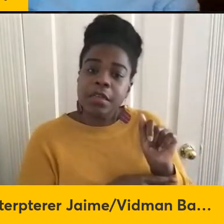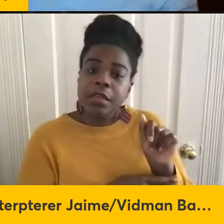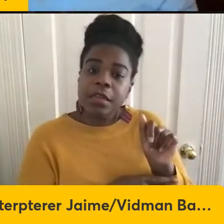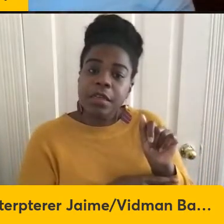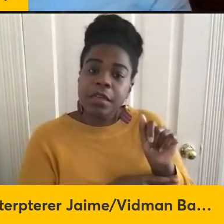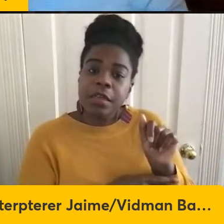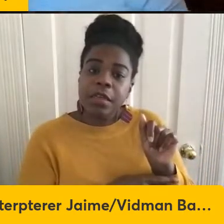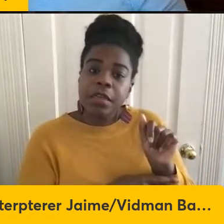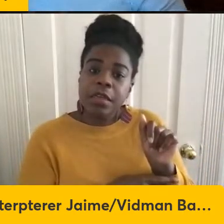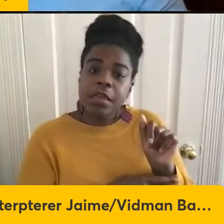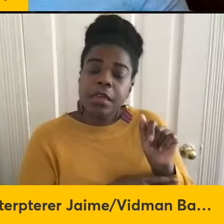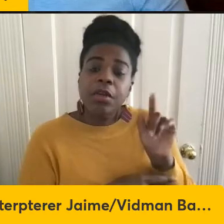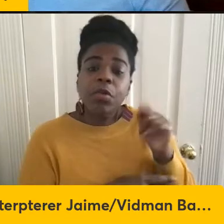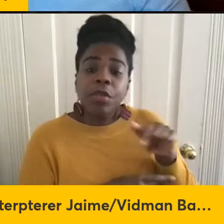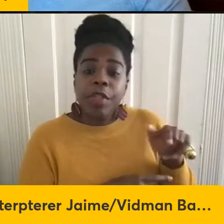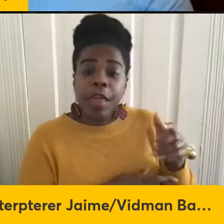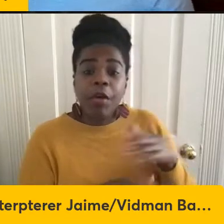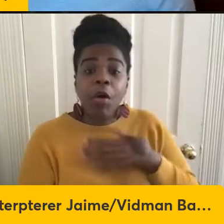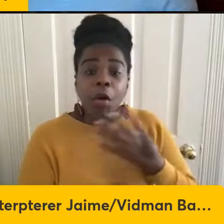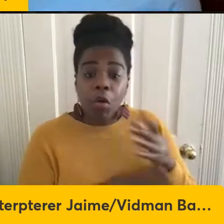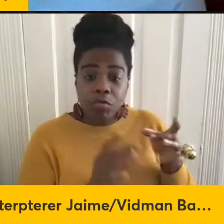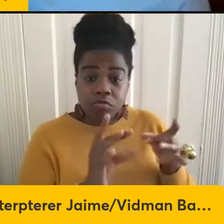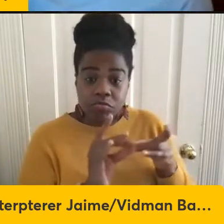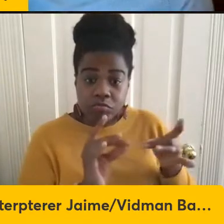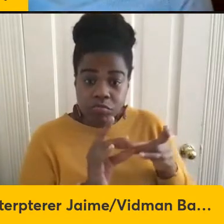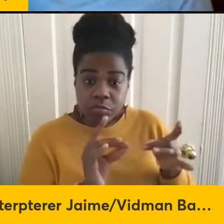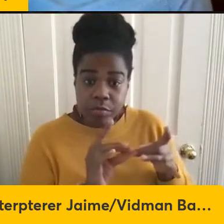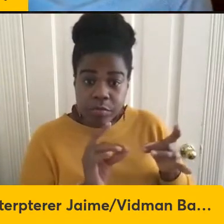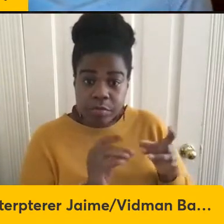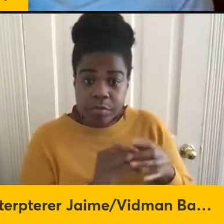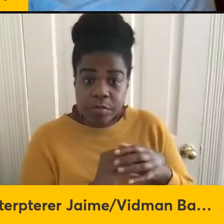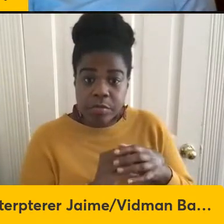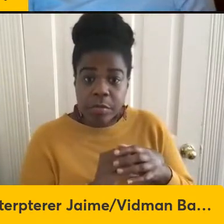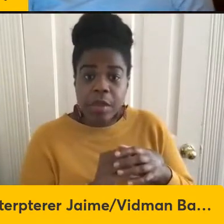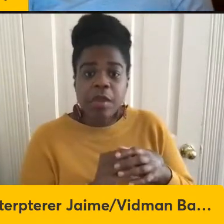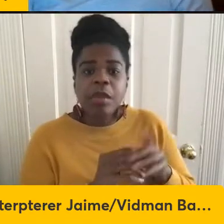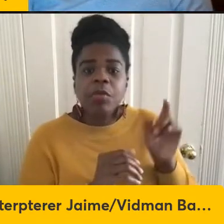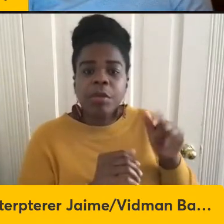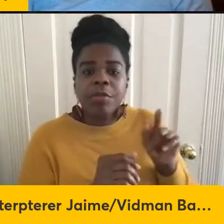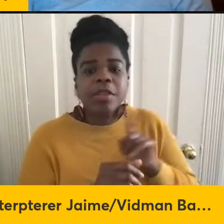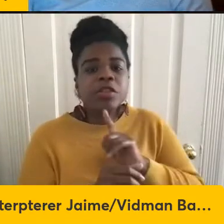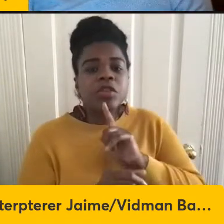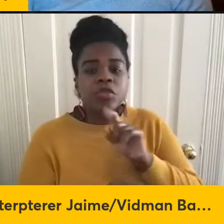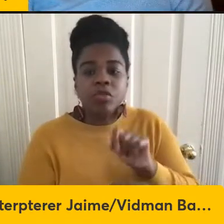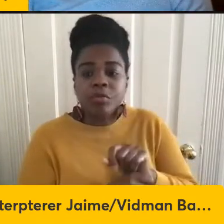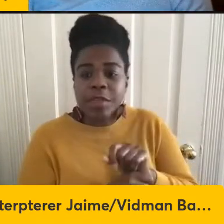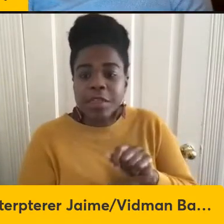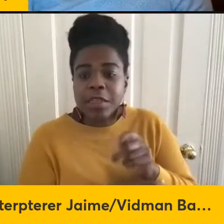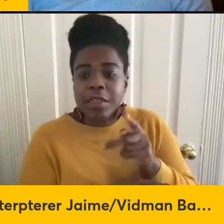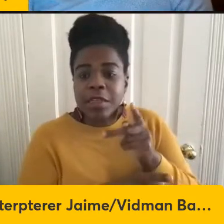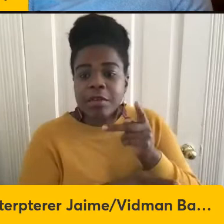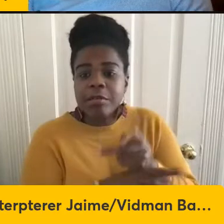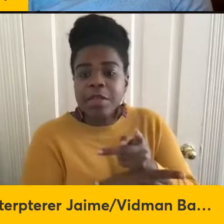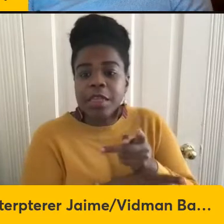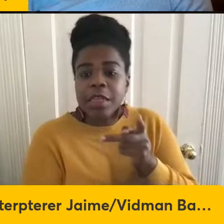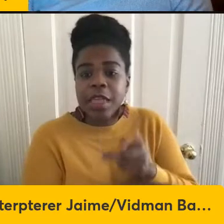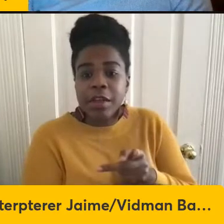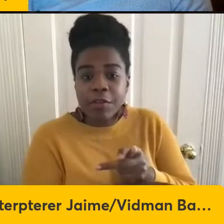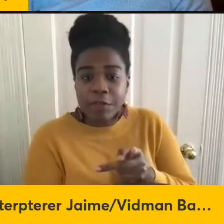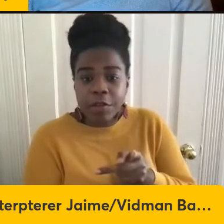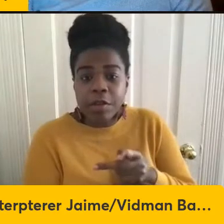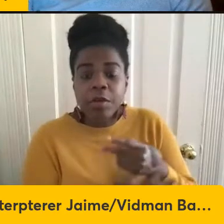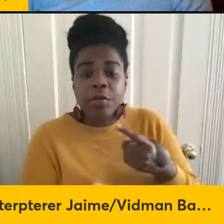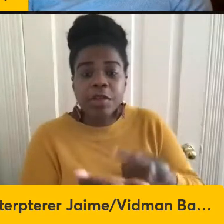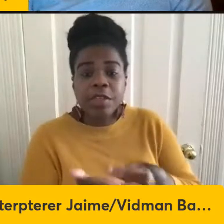actually everyone's brought up on this panel is I think we have to really be careful here as we talk about advocacy